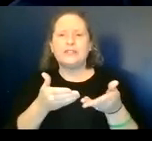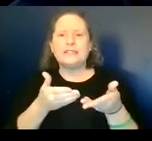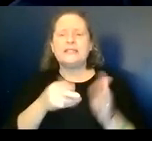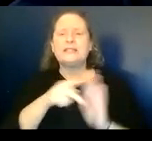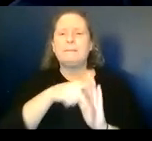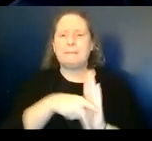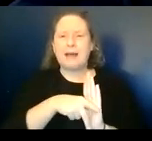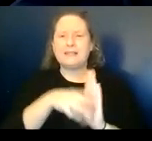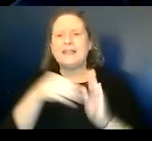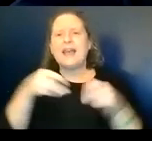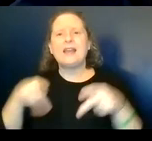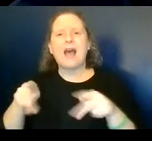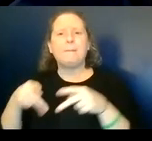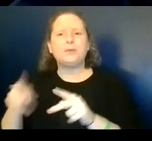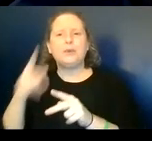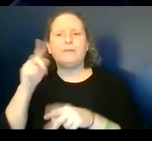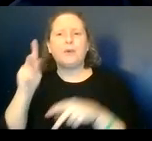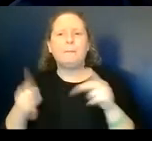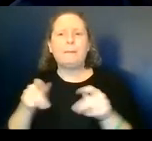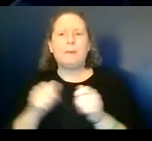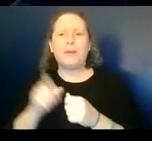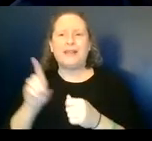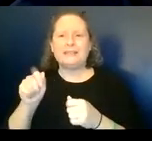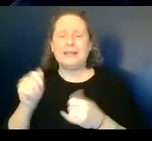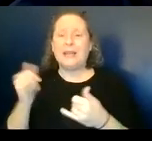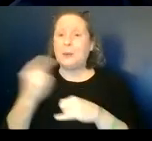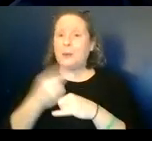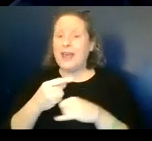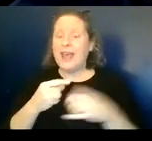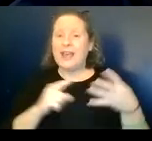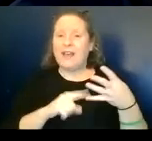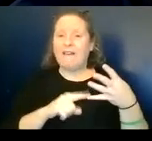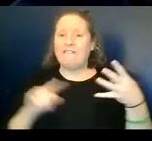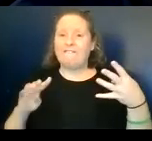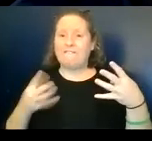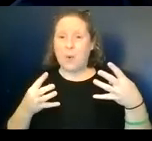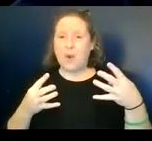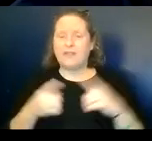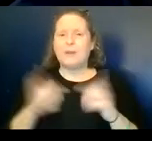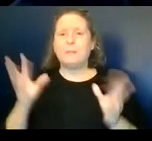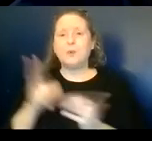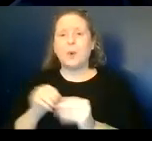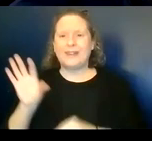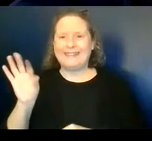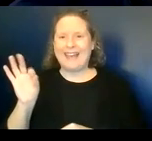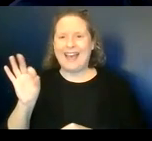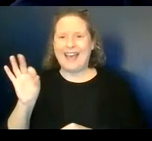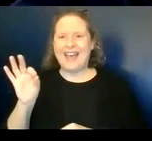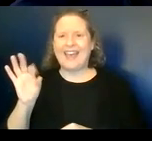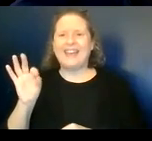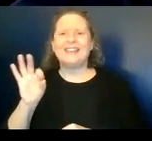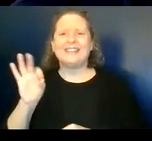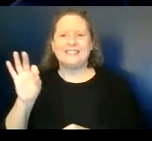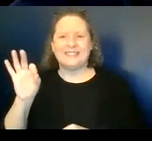disabilities. So this is number 4 of 9 events that we are hosting, and we're really